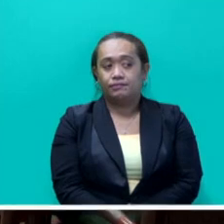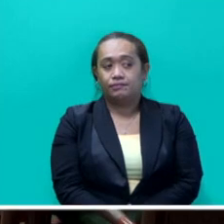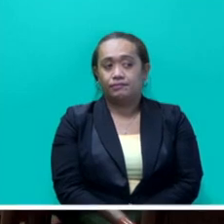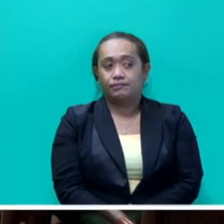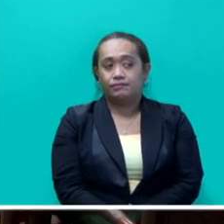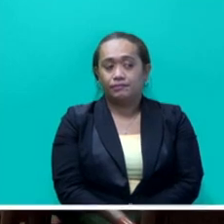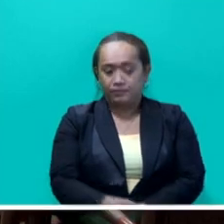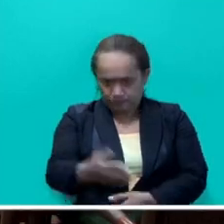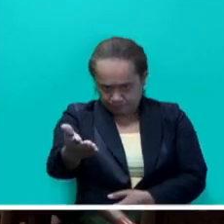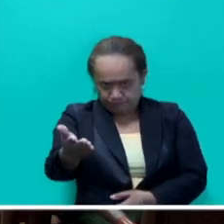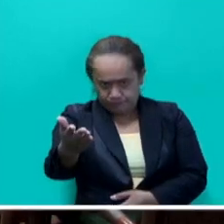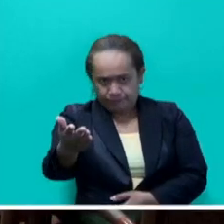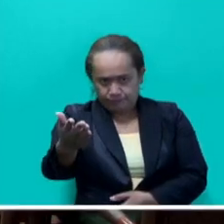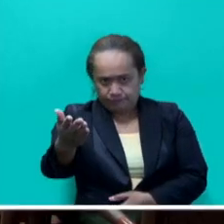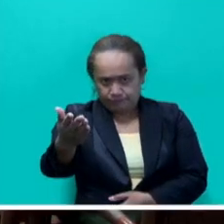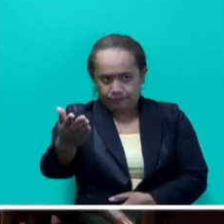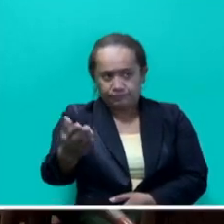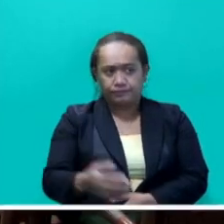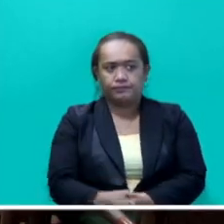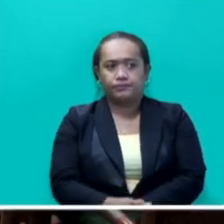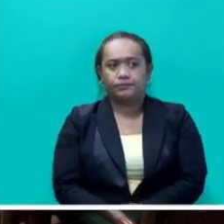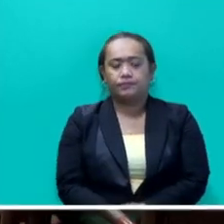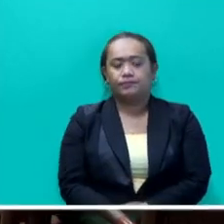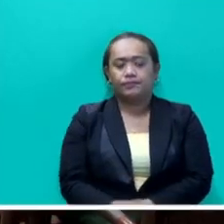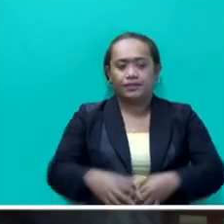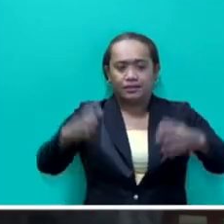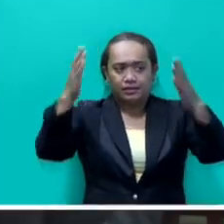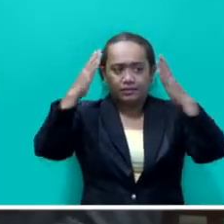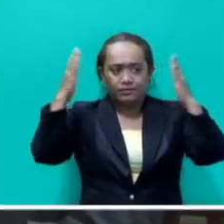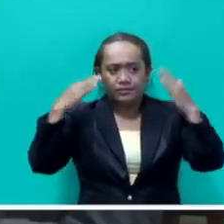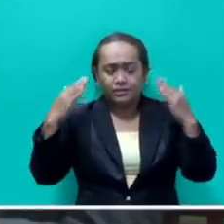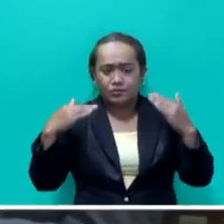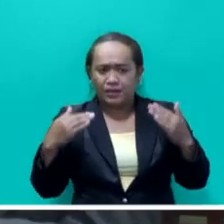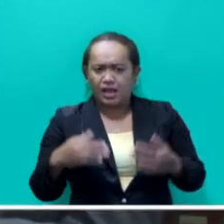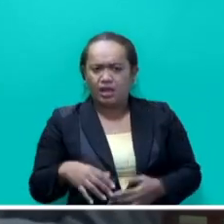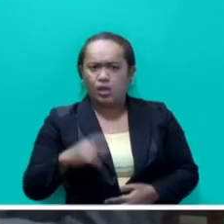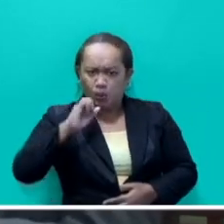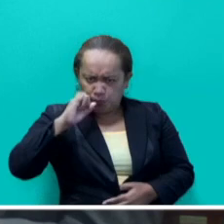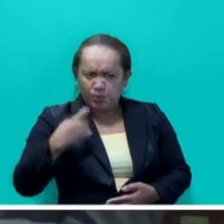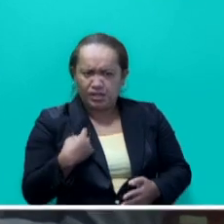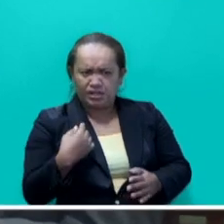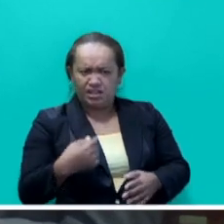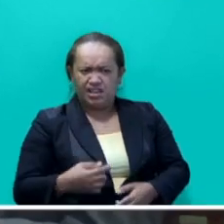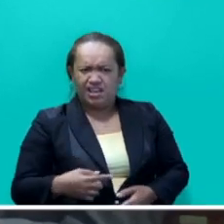You have the floor. Mr. Speaker, are we going to allow this to continue?